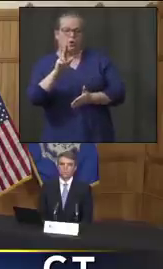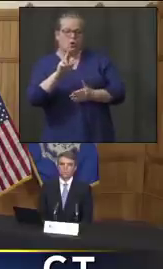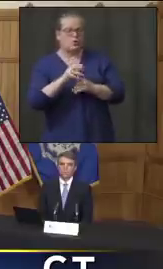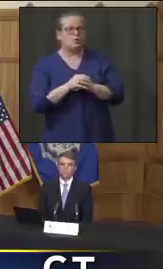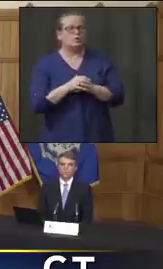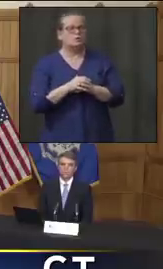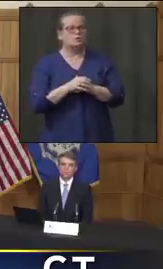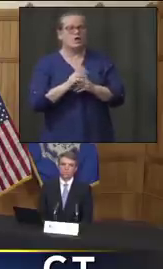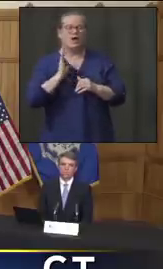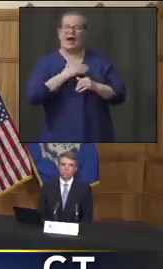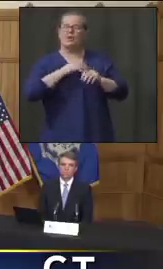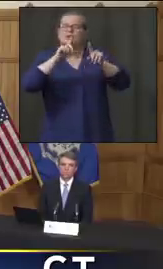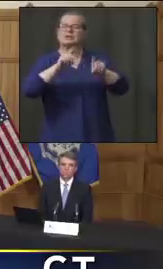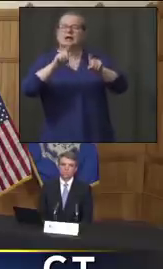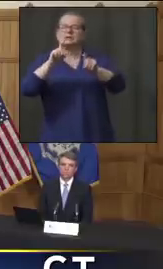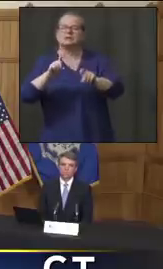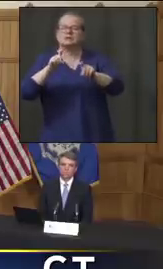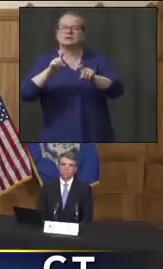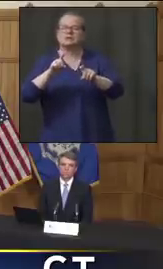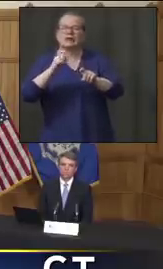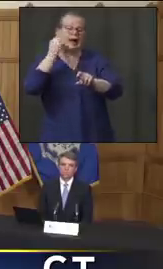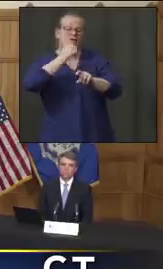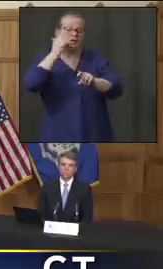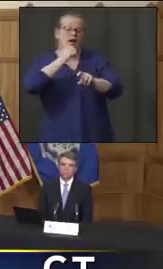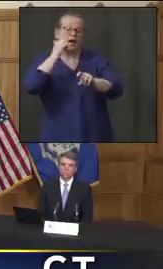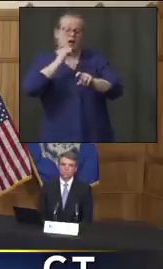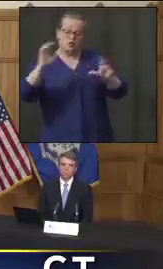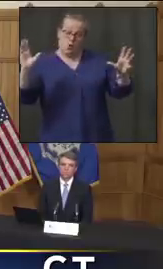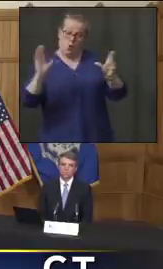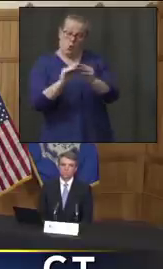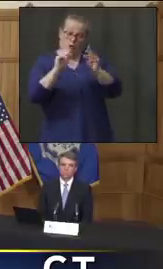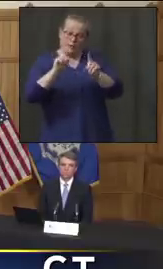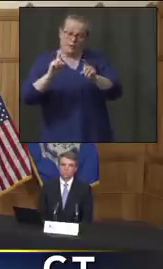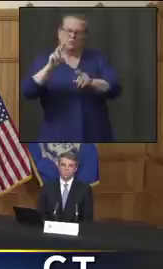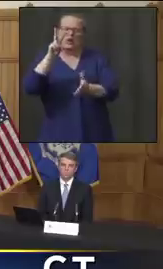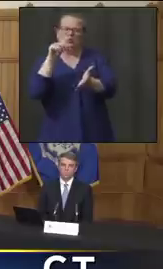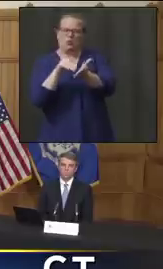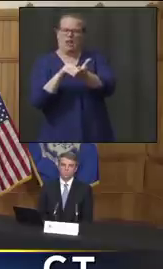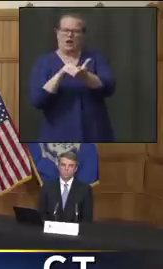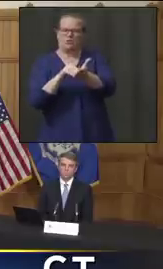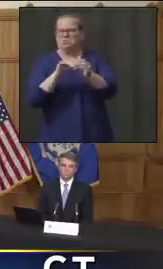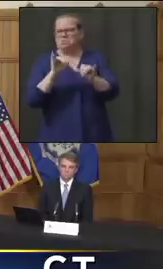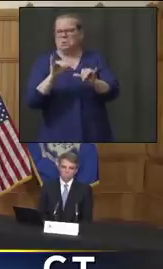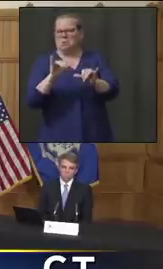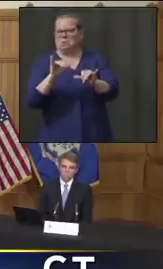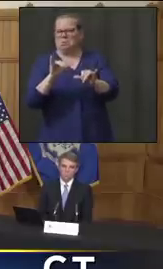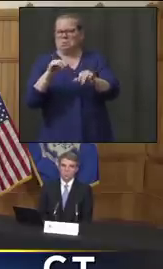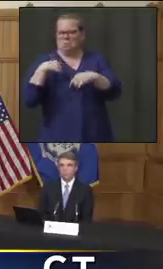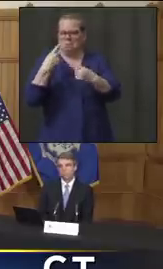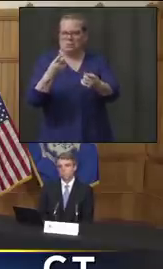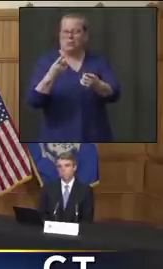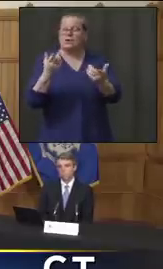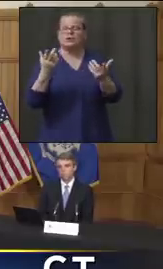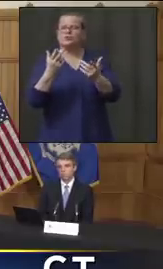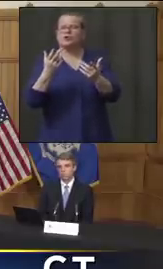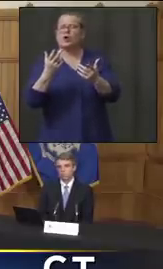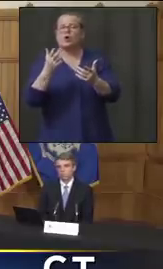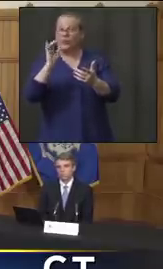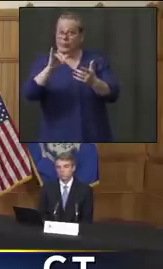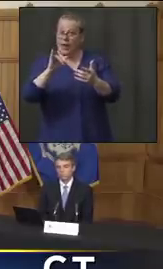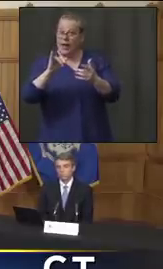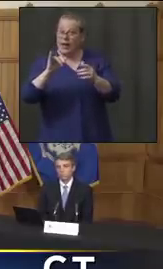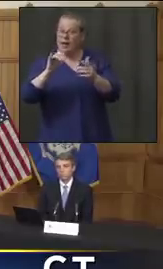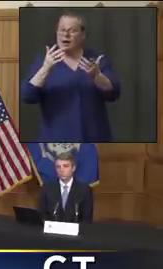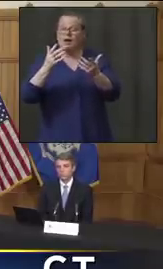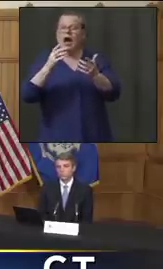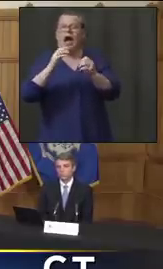So what level of testing is necessary to get these things done by May 20th?